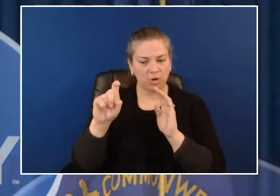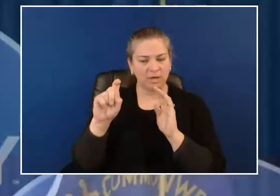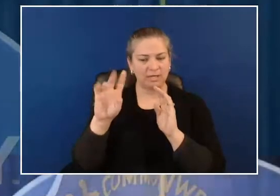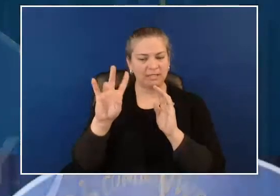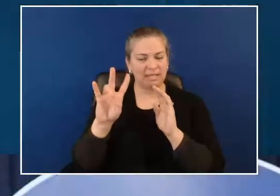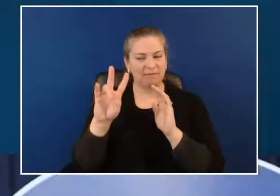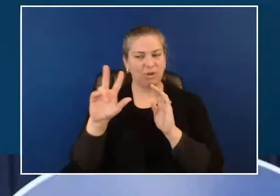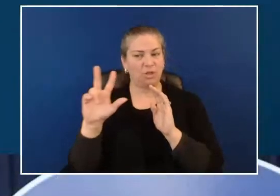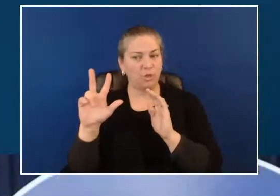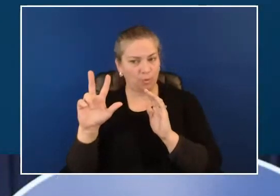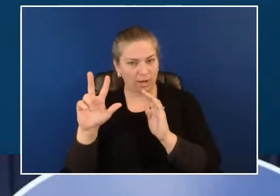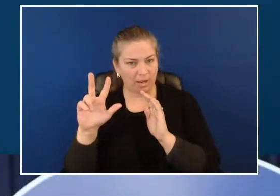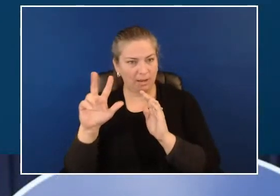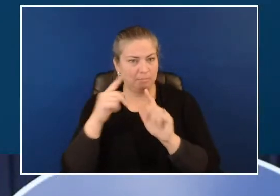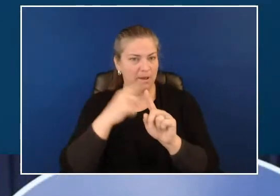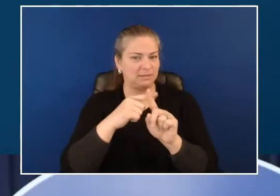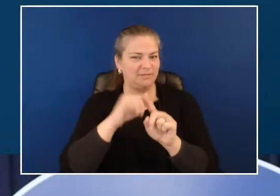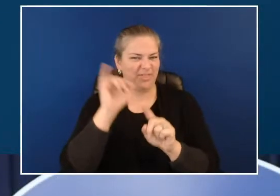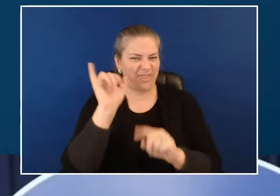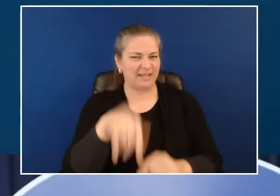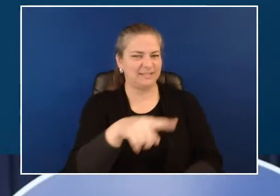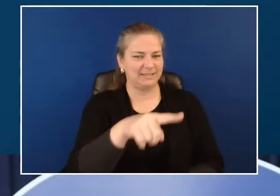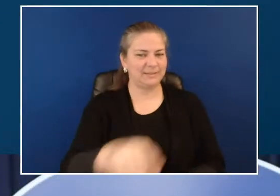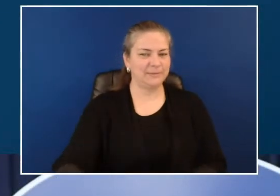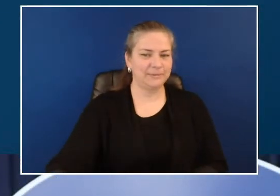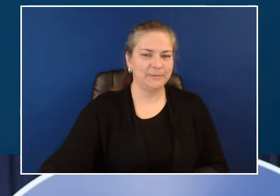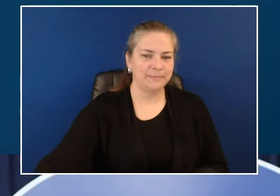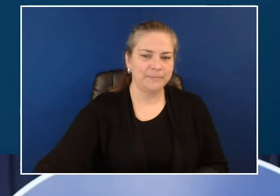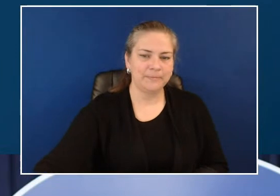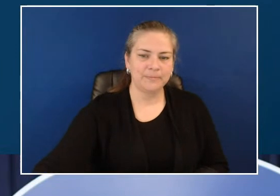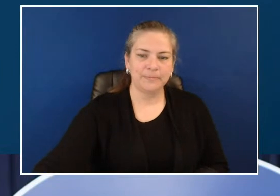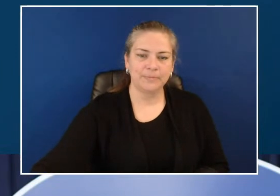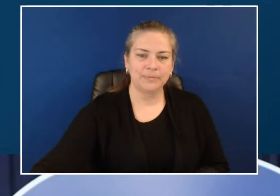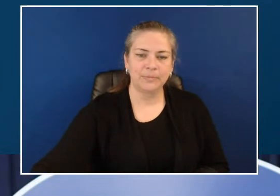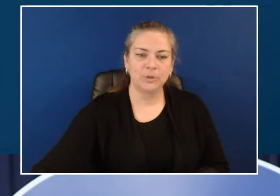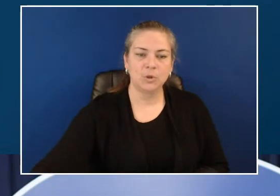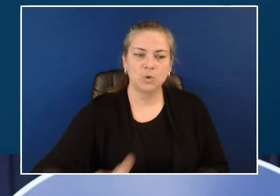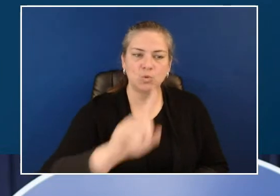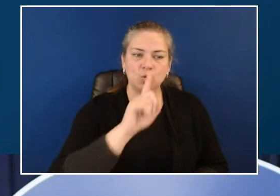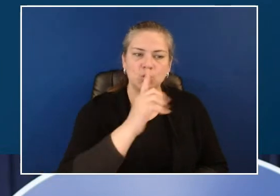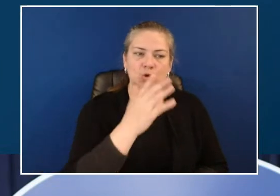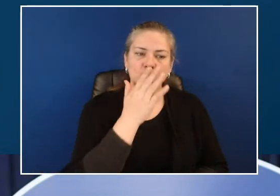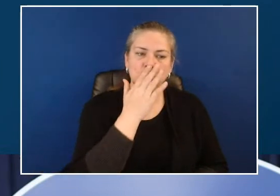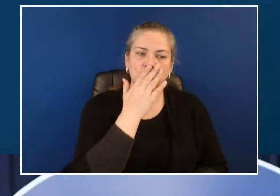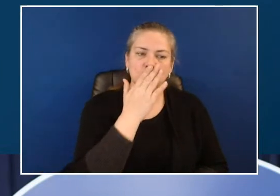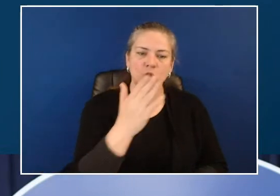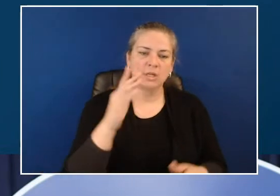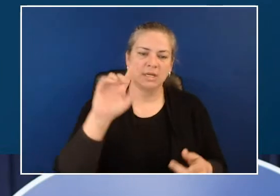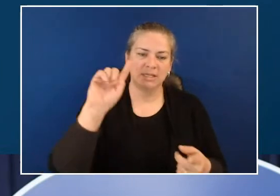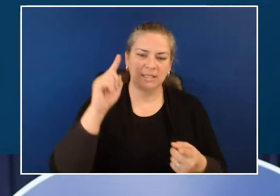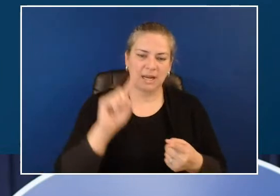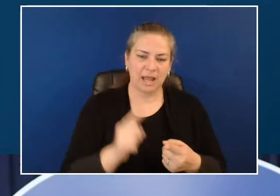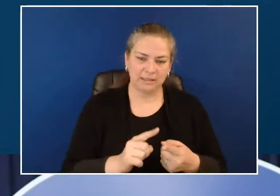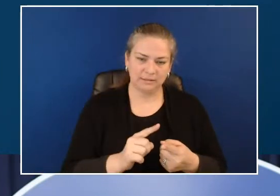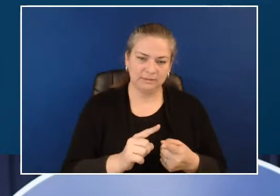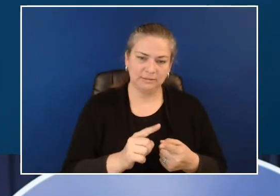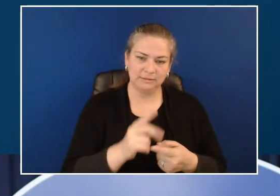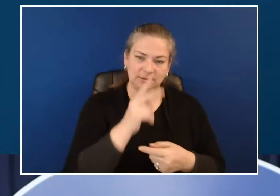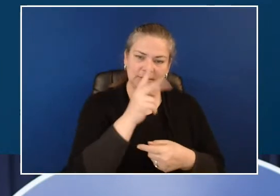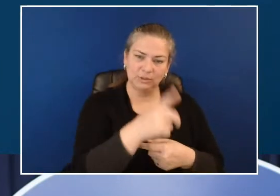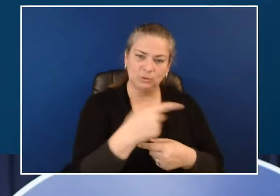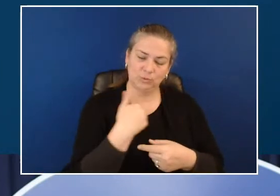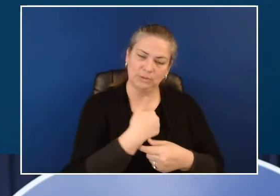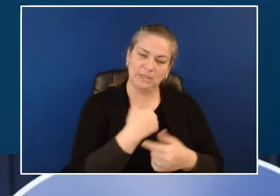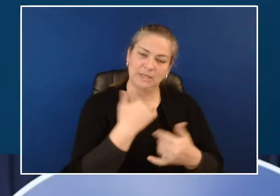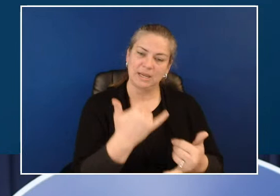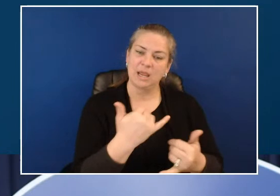25,173 cases. There it is. Again, a really good decline. You see we are headed both